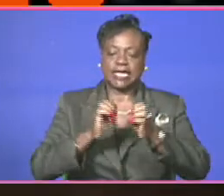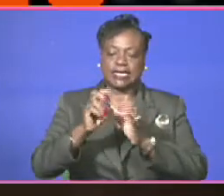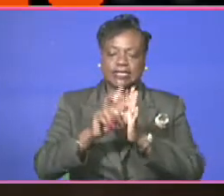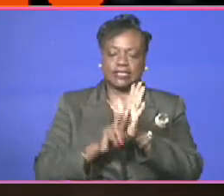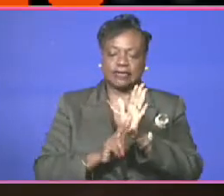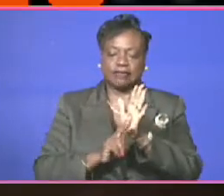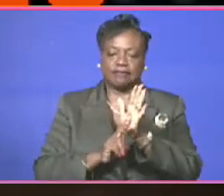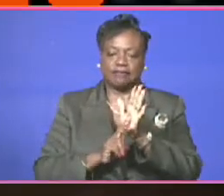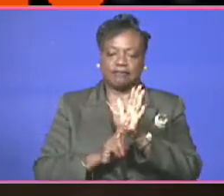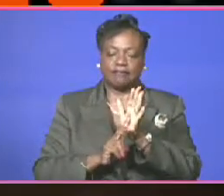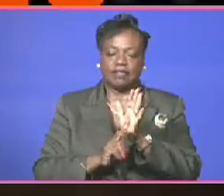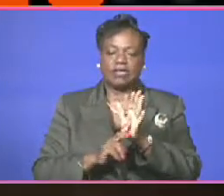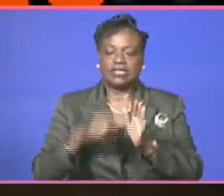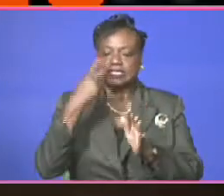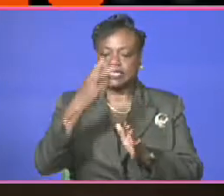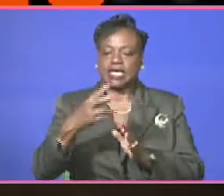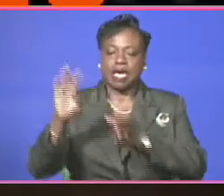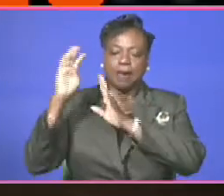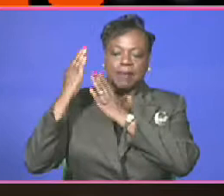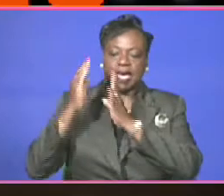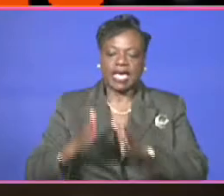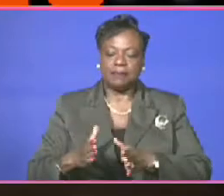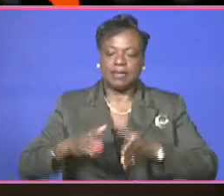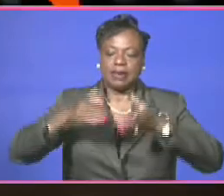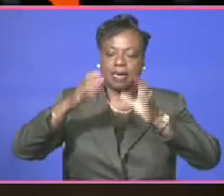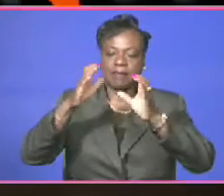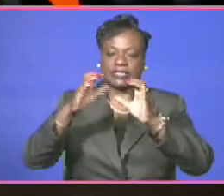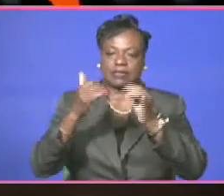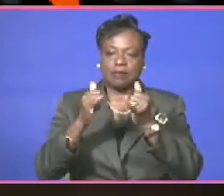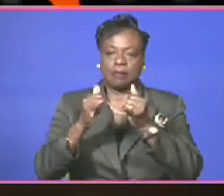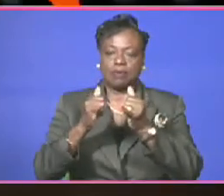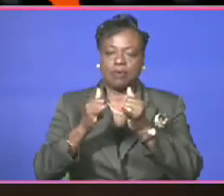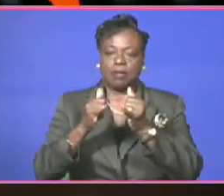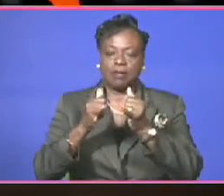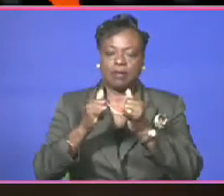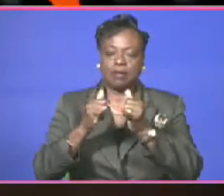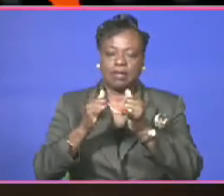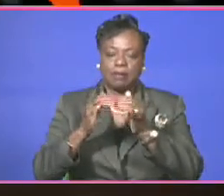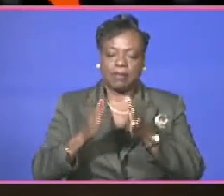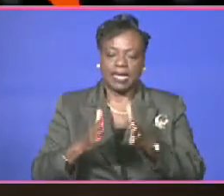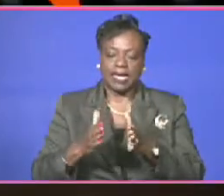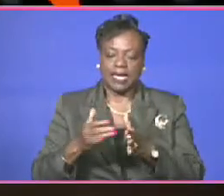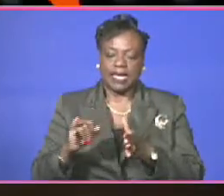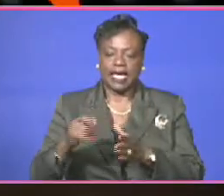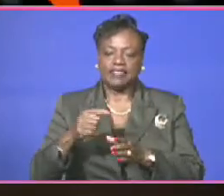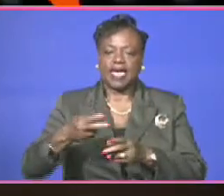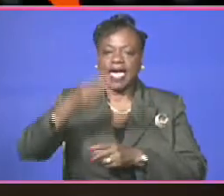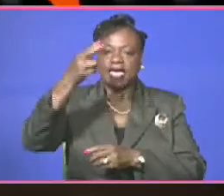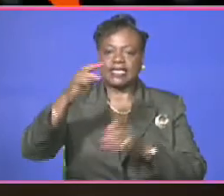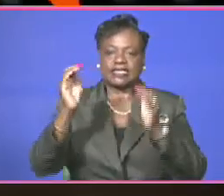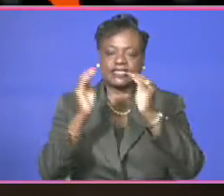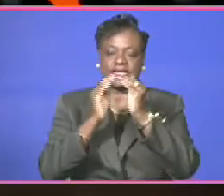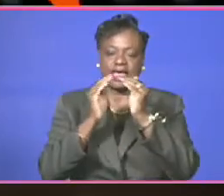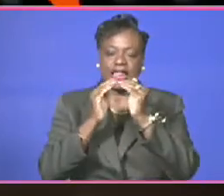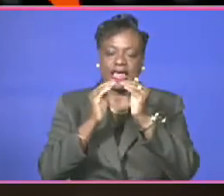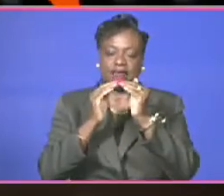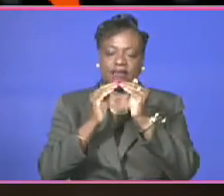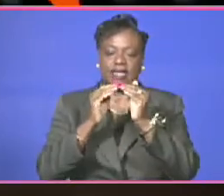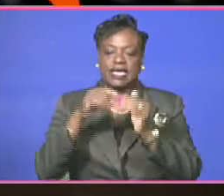get Bahamian basketball players to play at the highest level there is, and that tells you